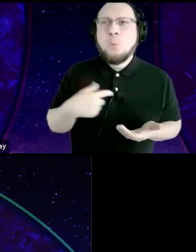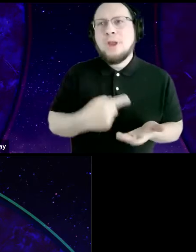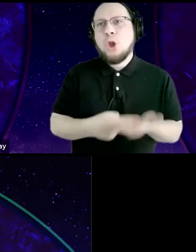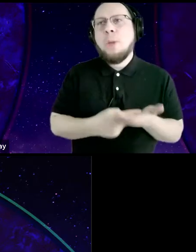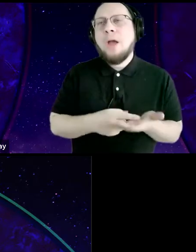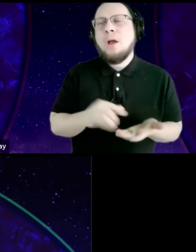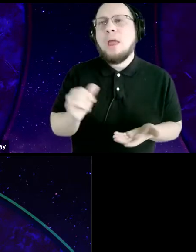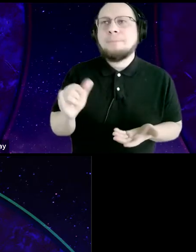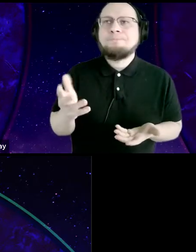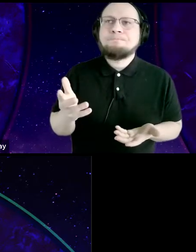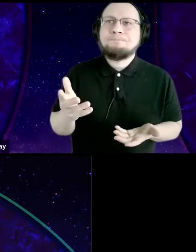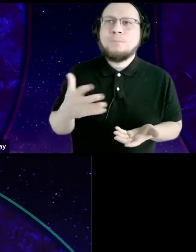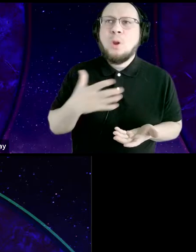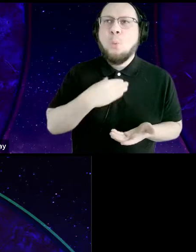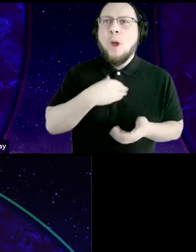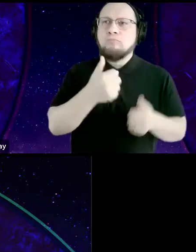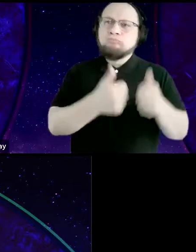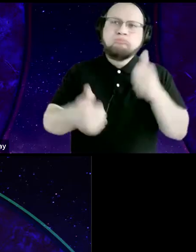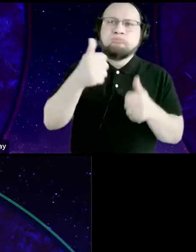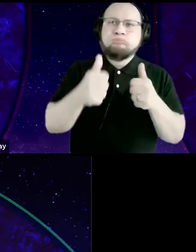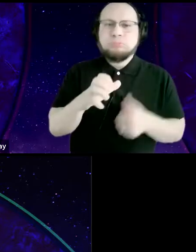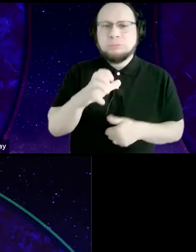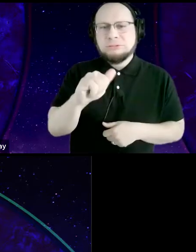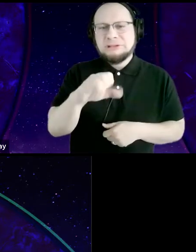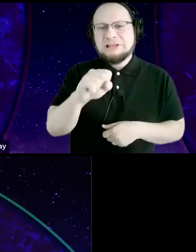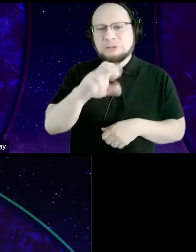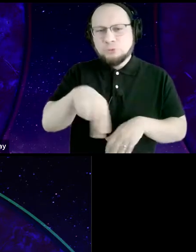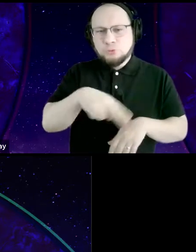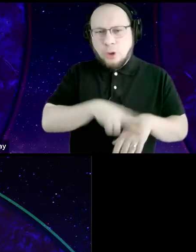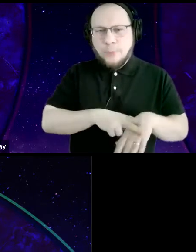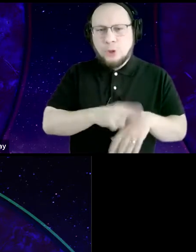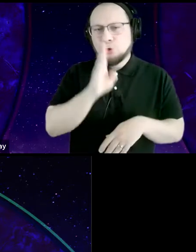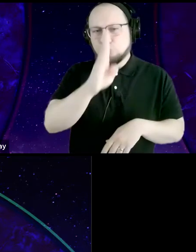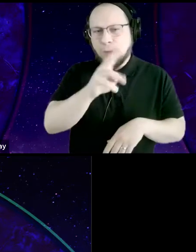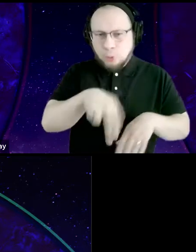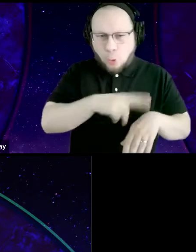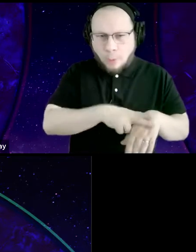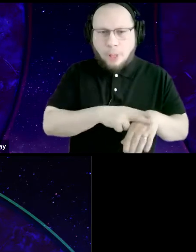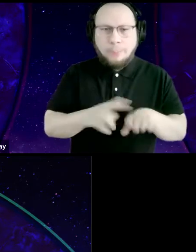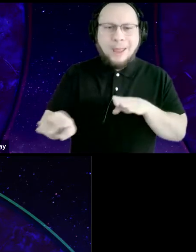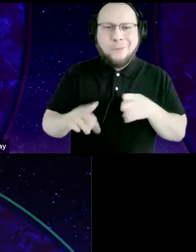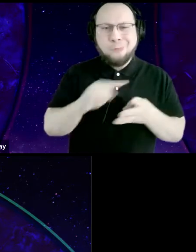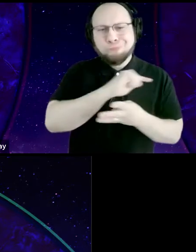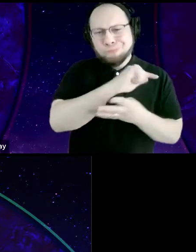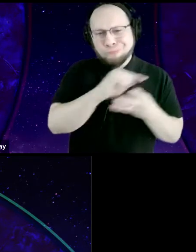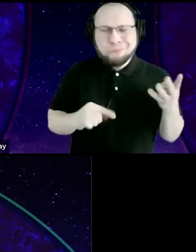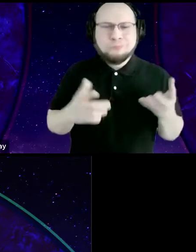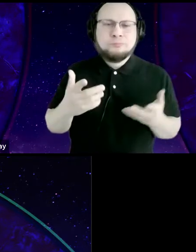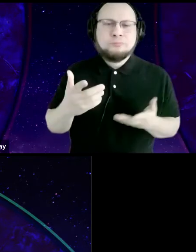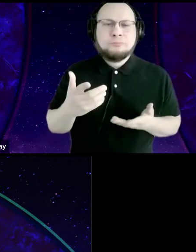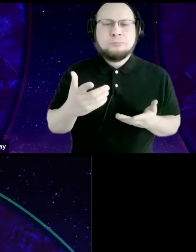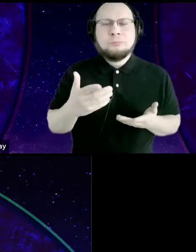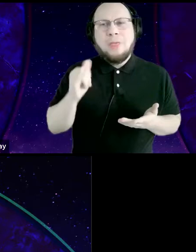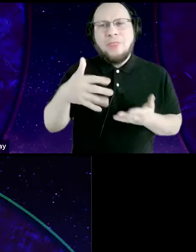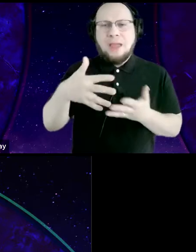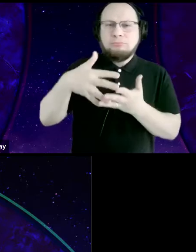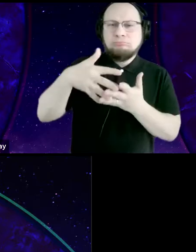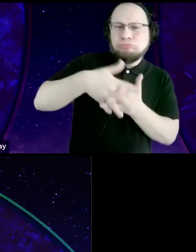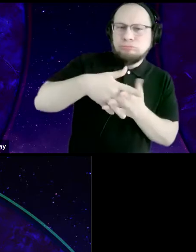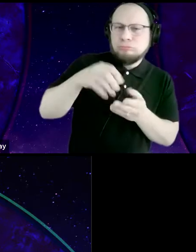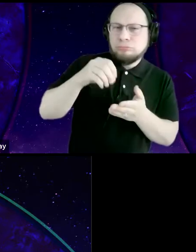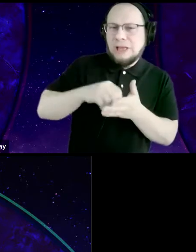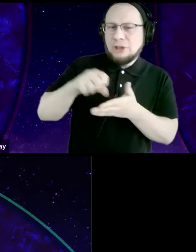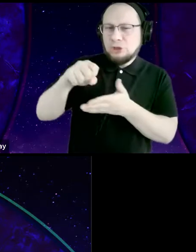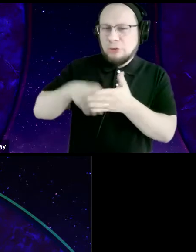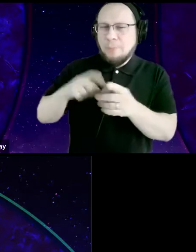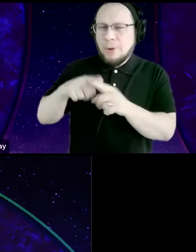you know, white supremacy and cisnormativity and heteronormativity and all that. That's kind of not as like is ingrained in the text, but is more